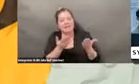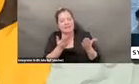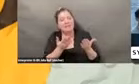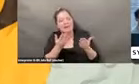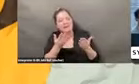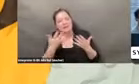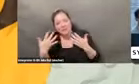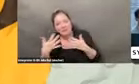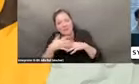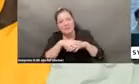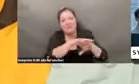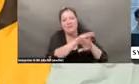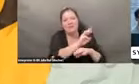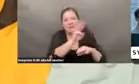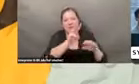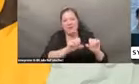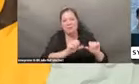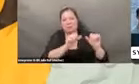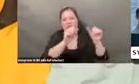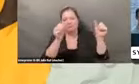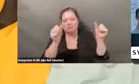well.